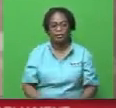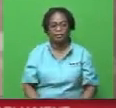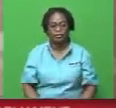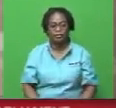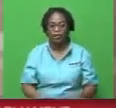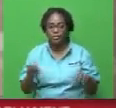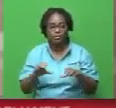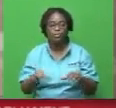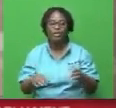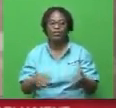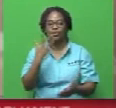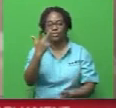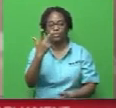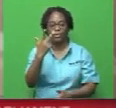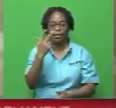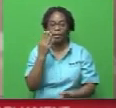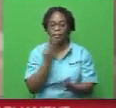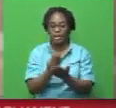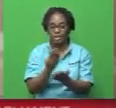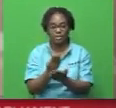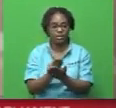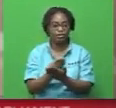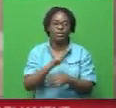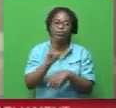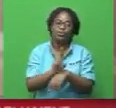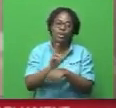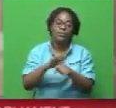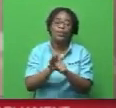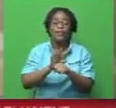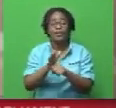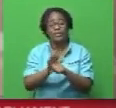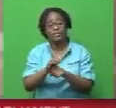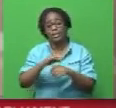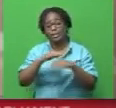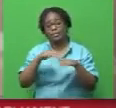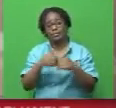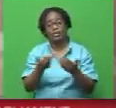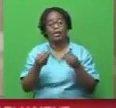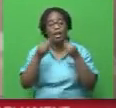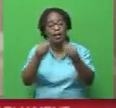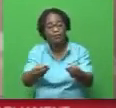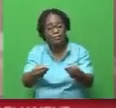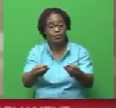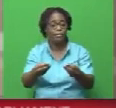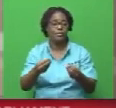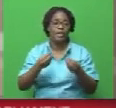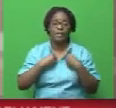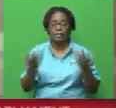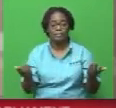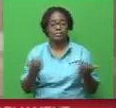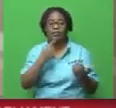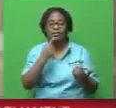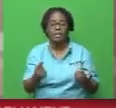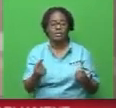to. And they do not deliver to citizens on their promises. I will focus specifically on how broken promises